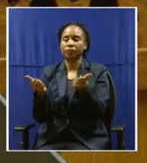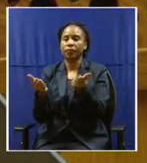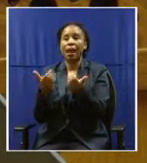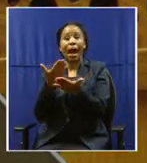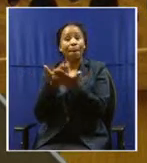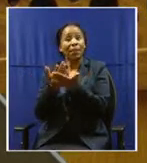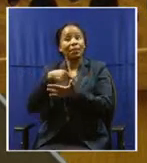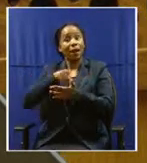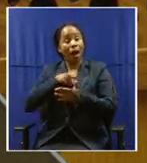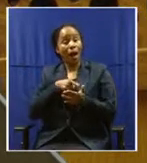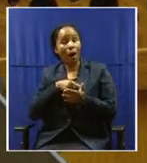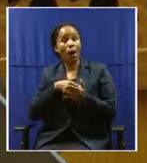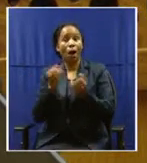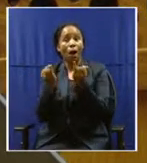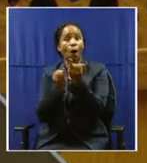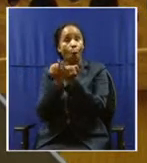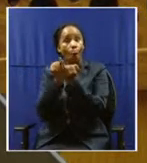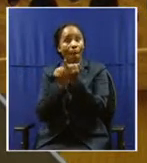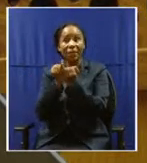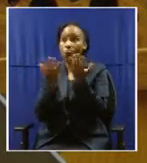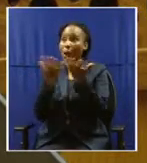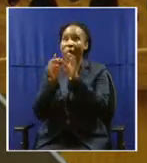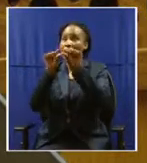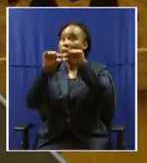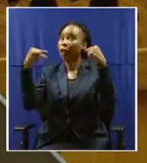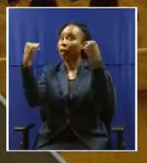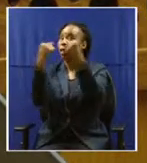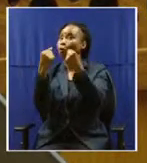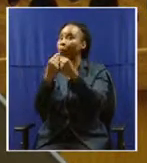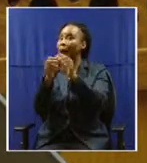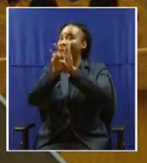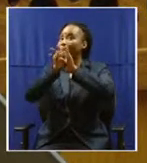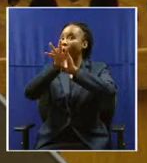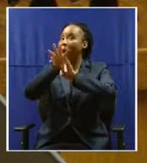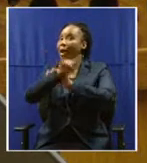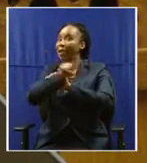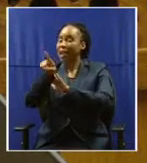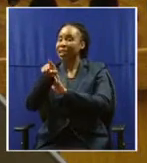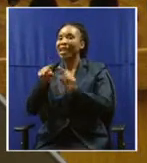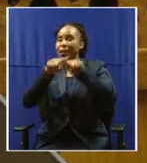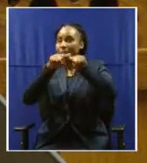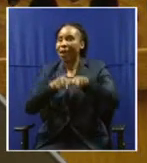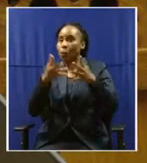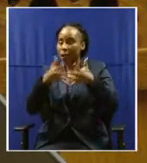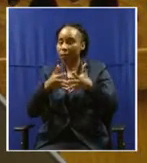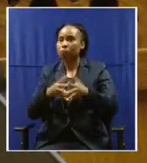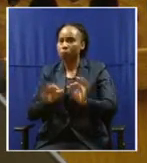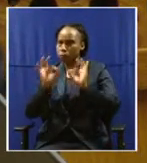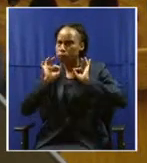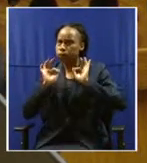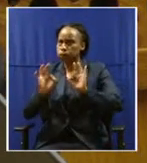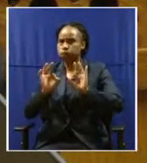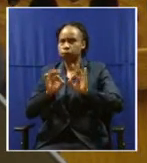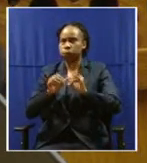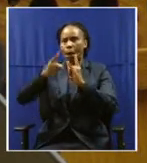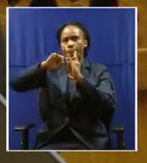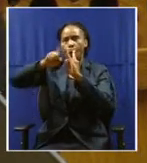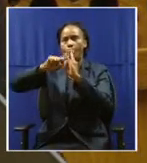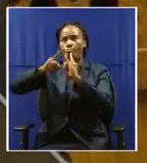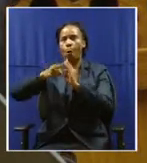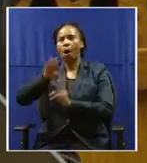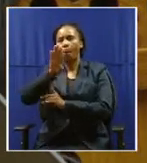compete in global markets depends on the efficiency of our ports and rail